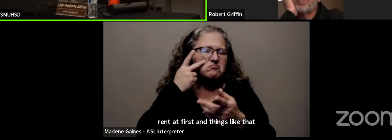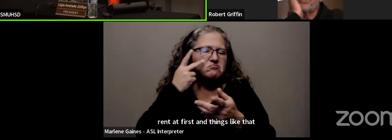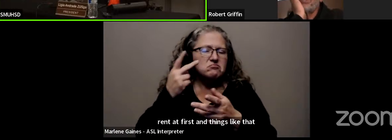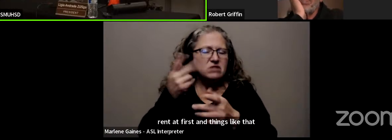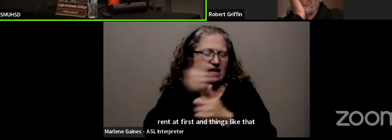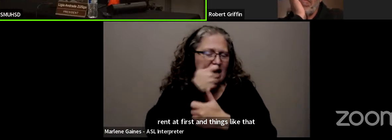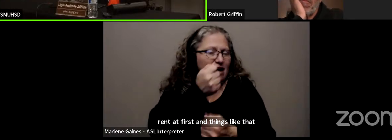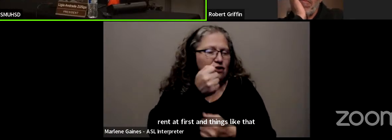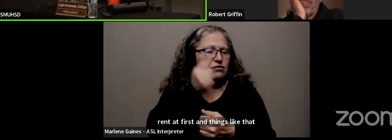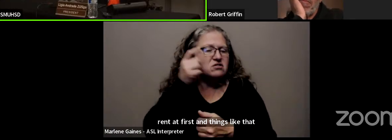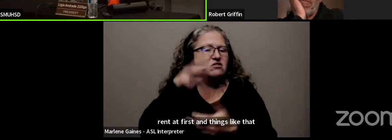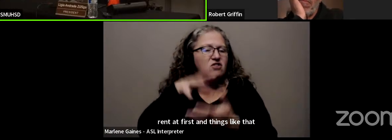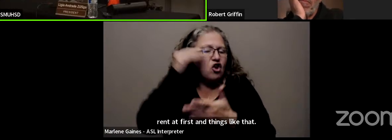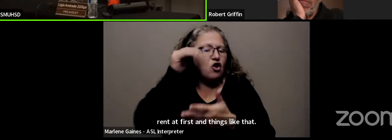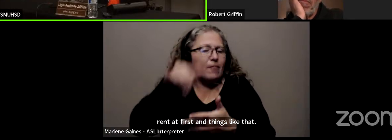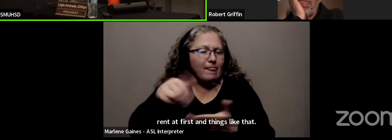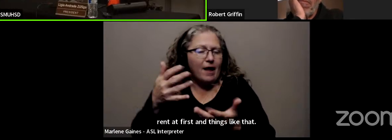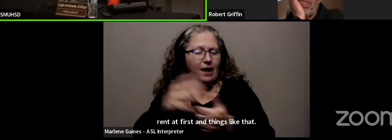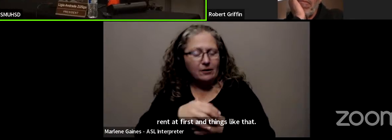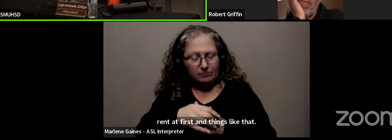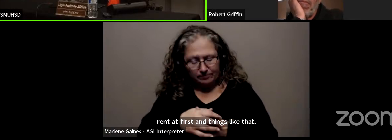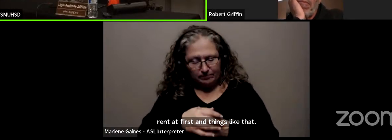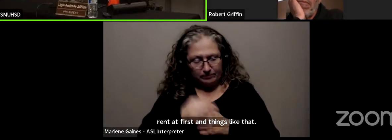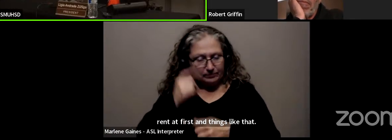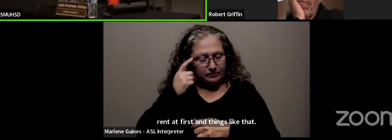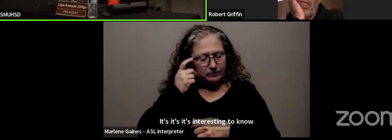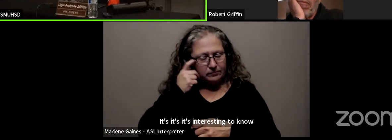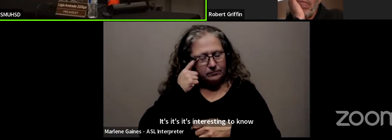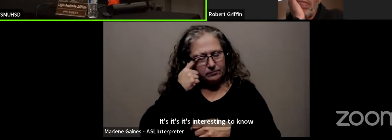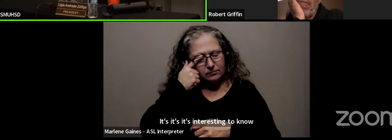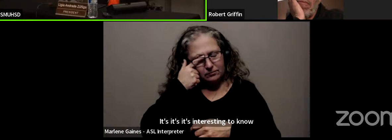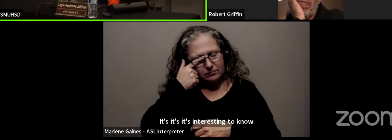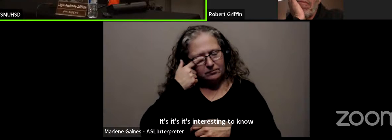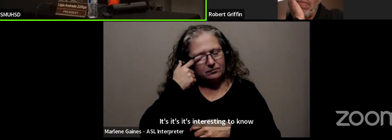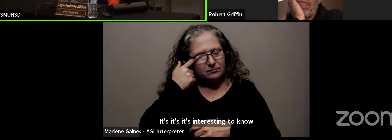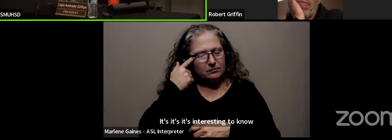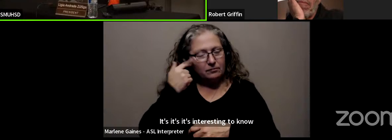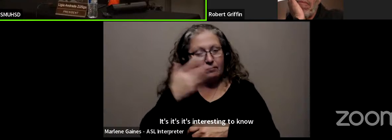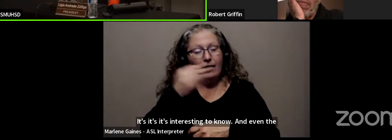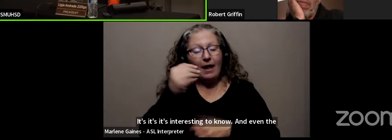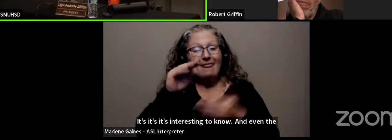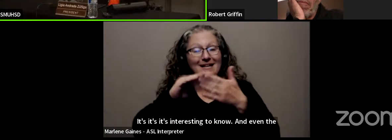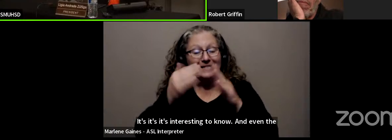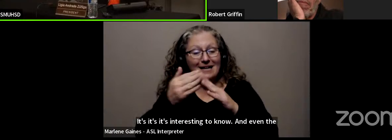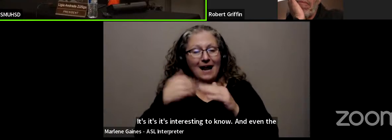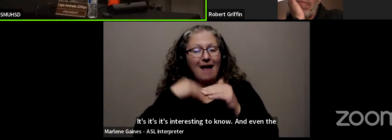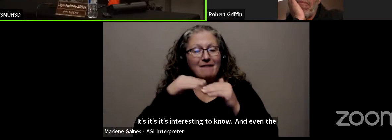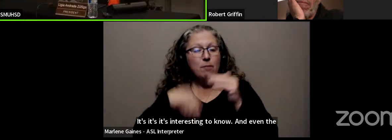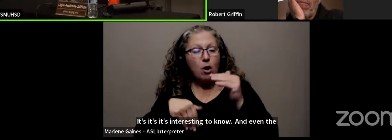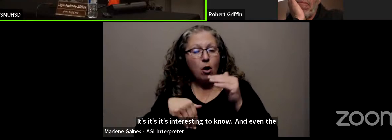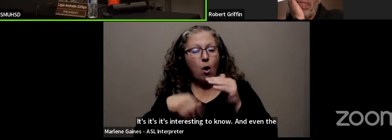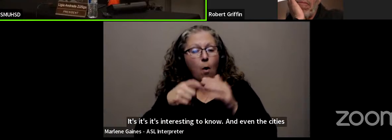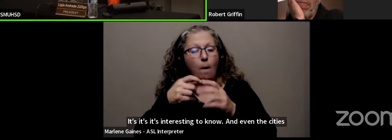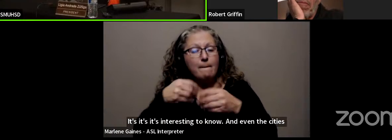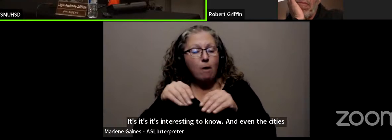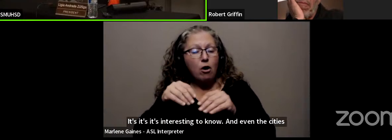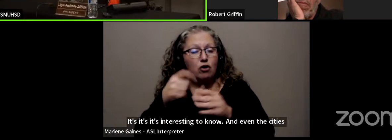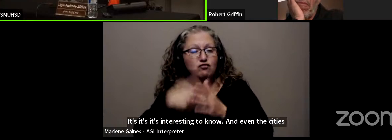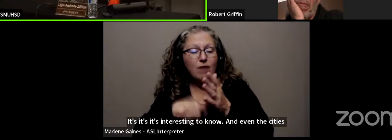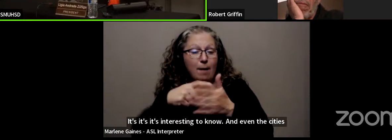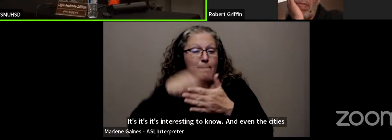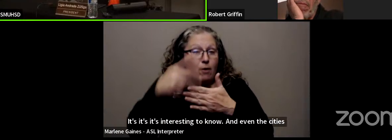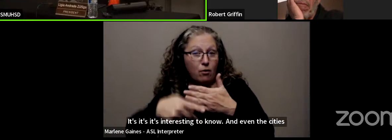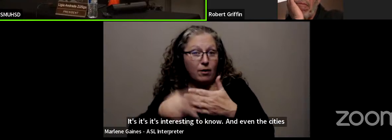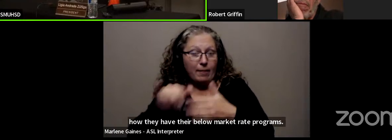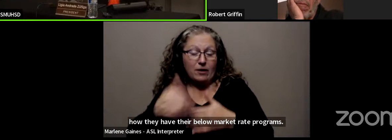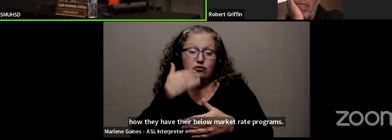to know. And even the cities, how they have their below market rate programs. It's also a